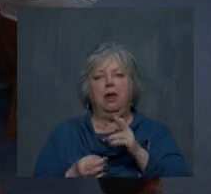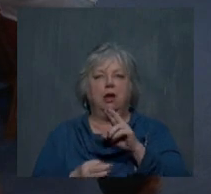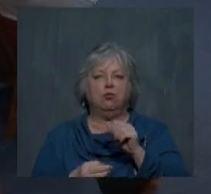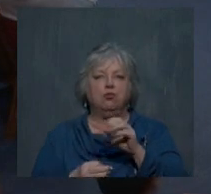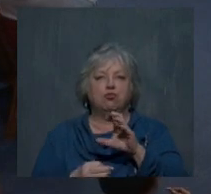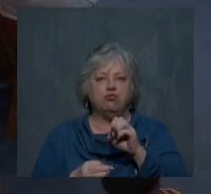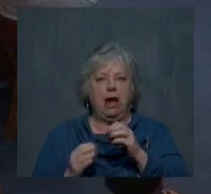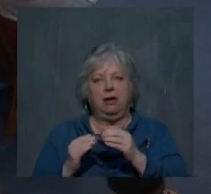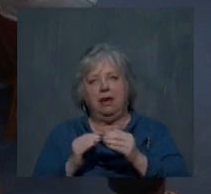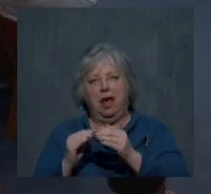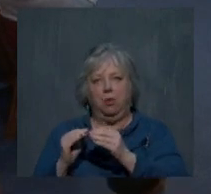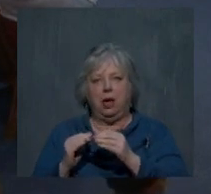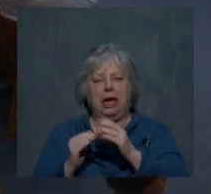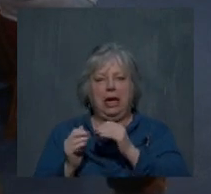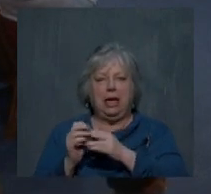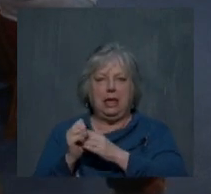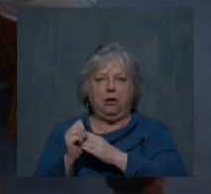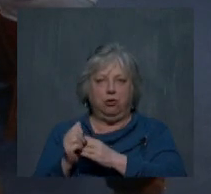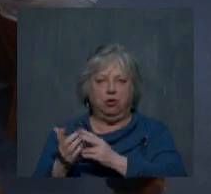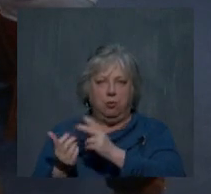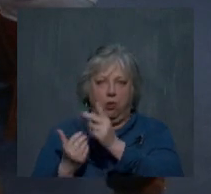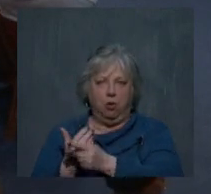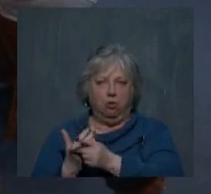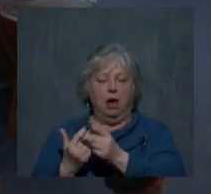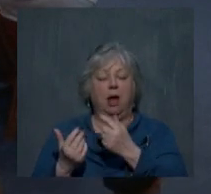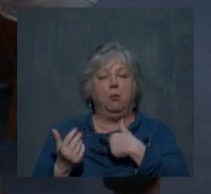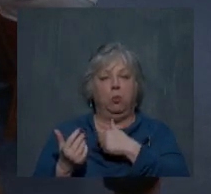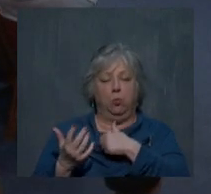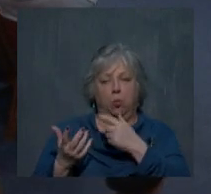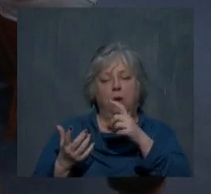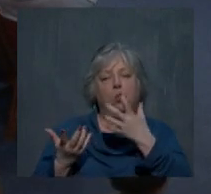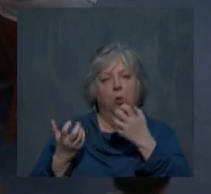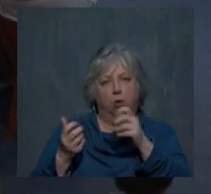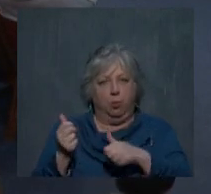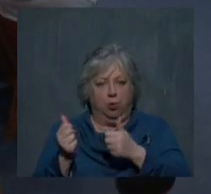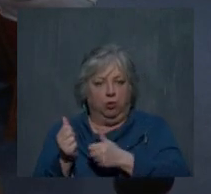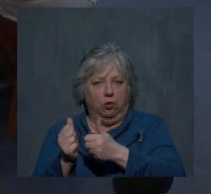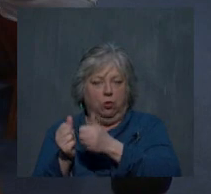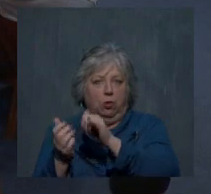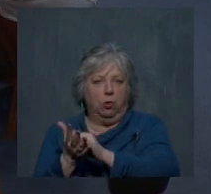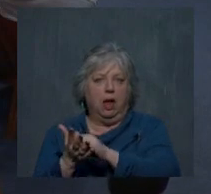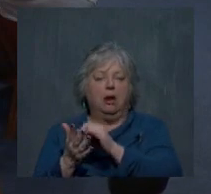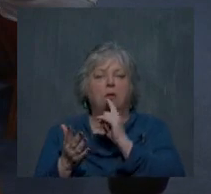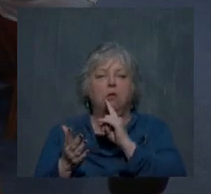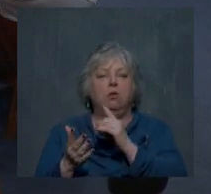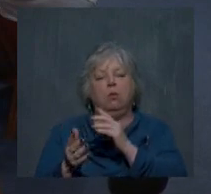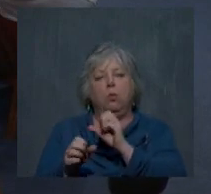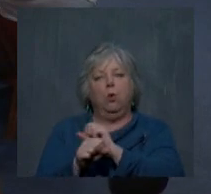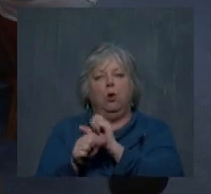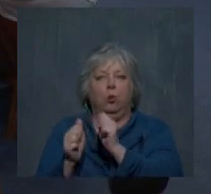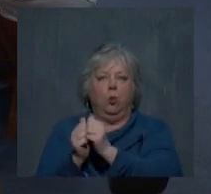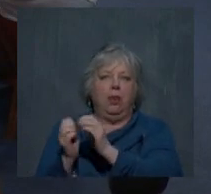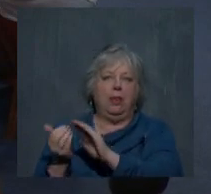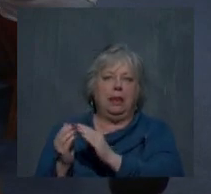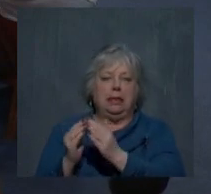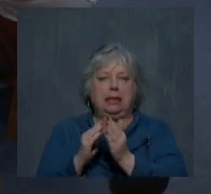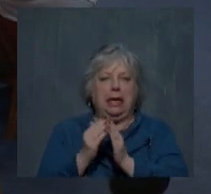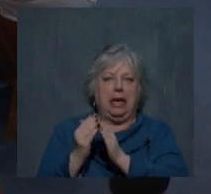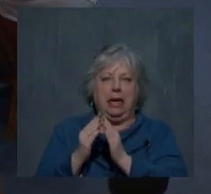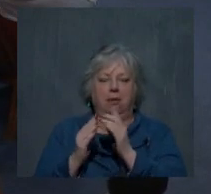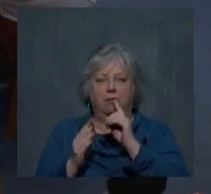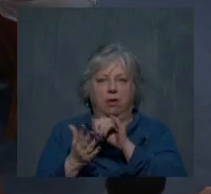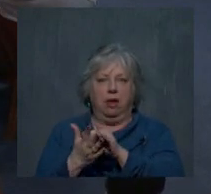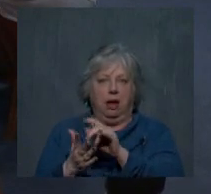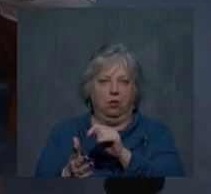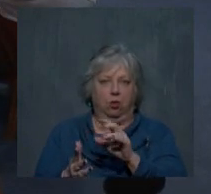Program, which I think is something that we're going to be pursuing to try and work with our city in a variety of ways also. So I wanted you to have that information